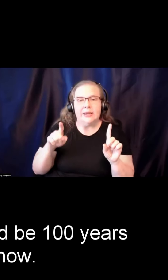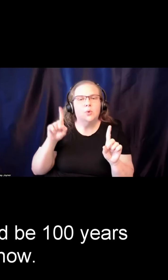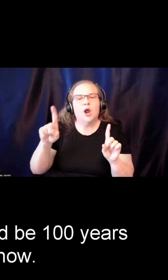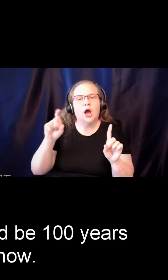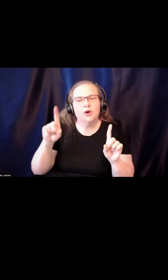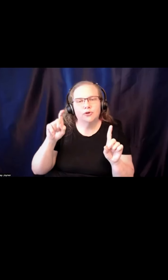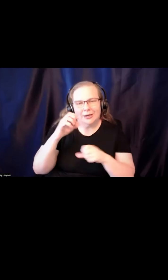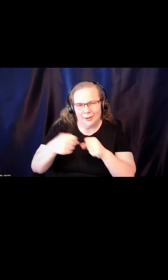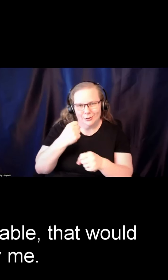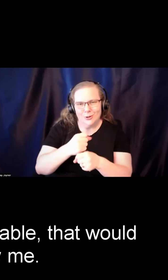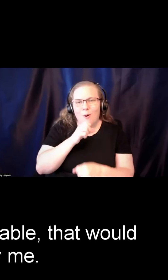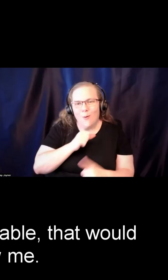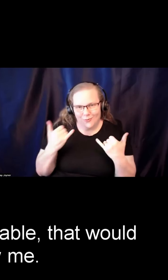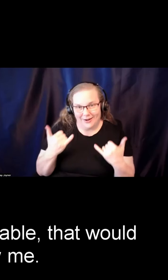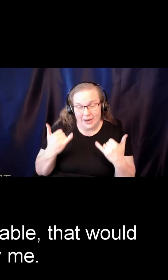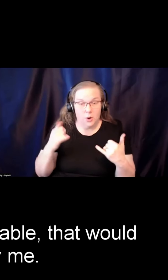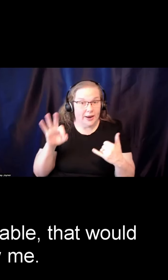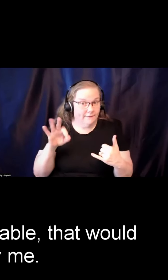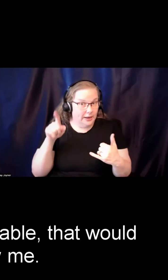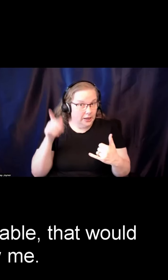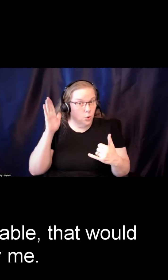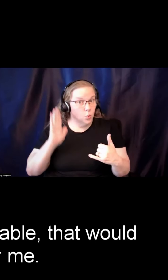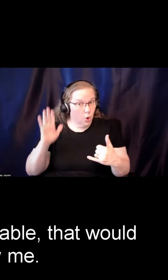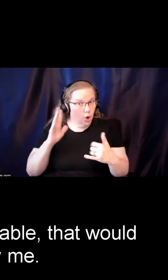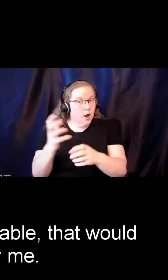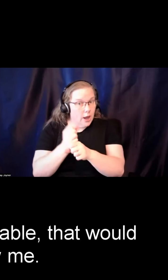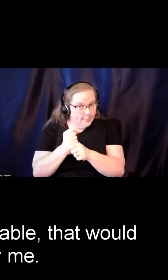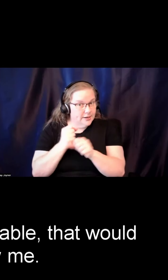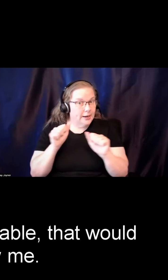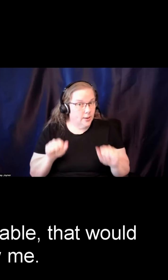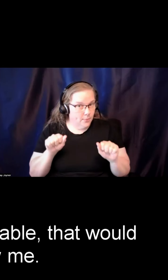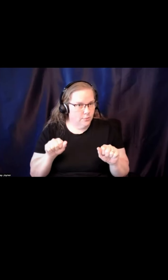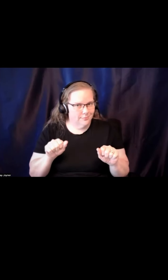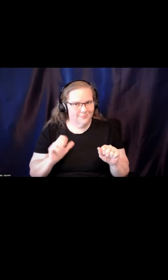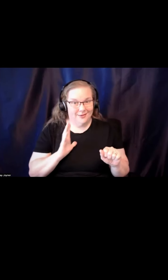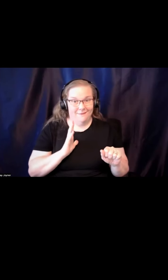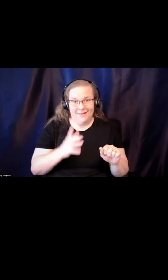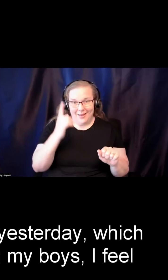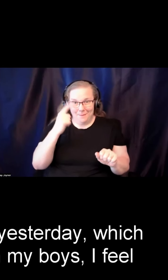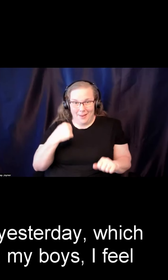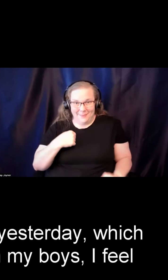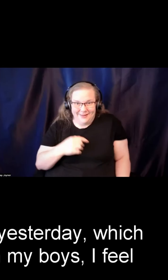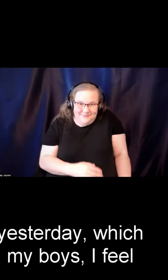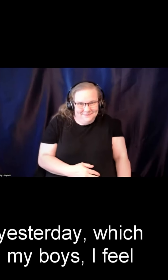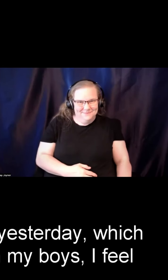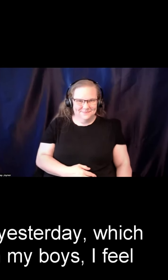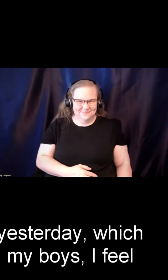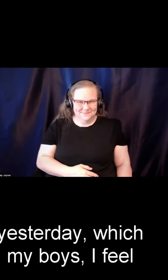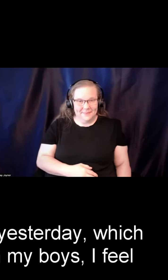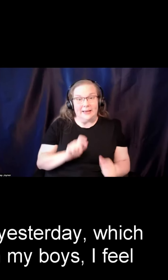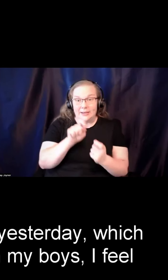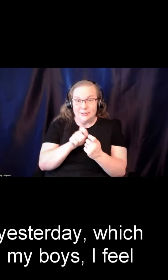years old right now. And if he were attainable, that would be fine by me. On certain days,